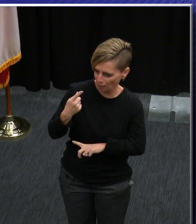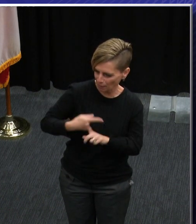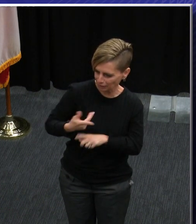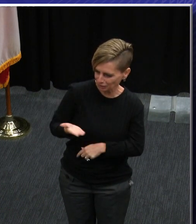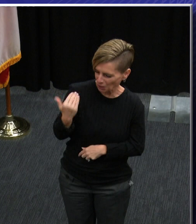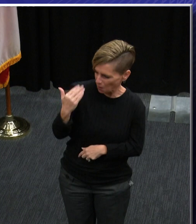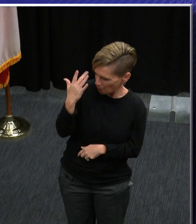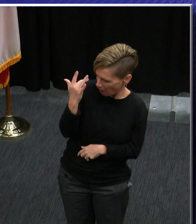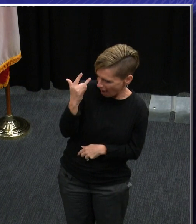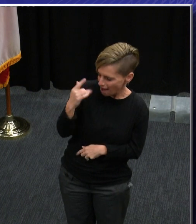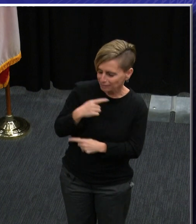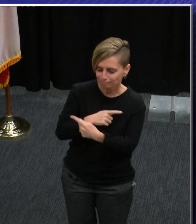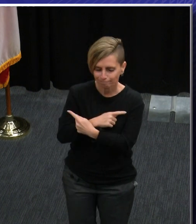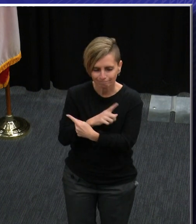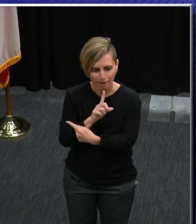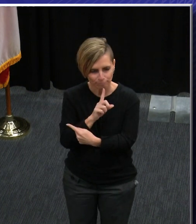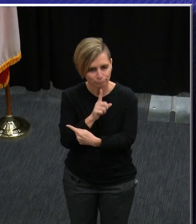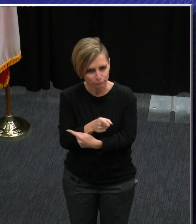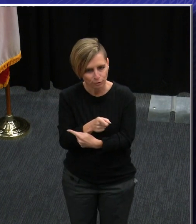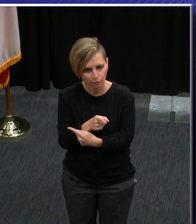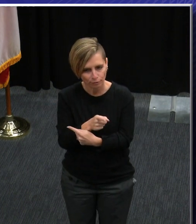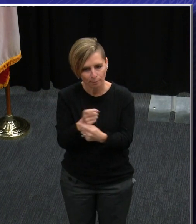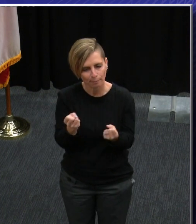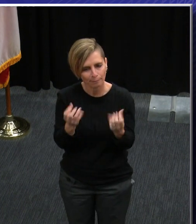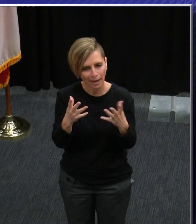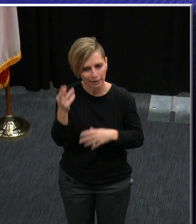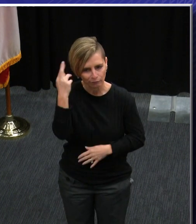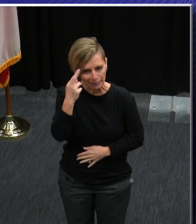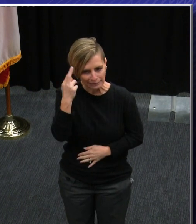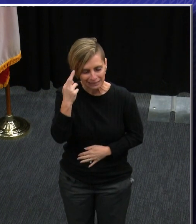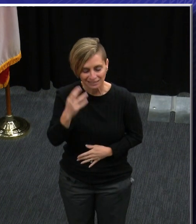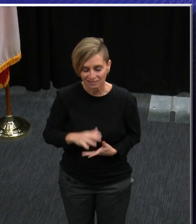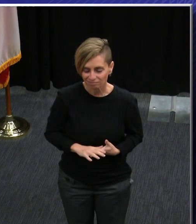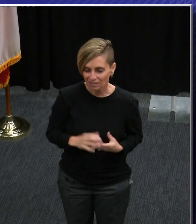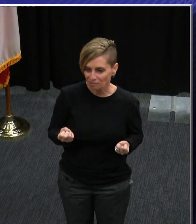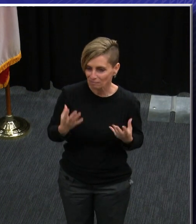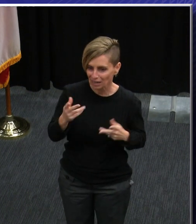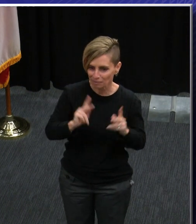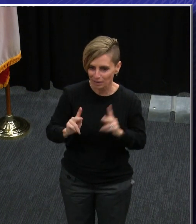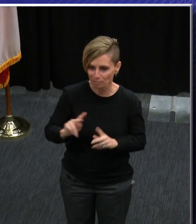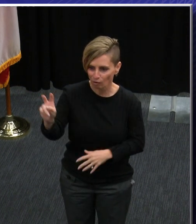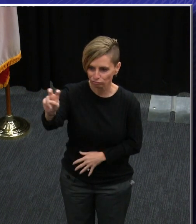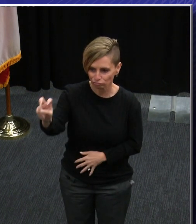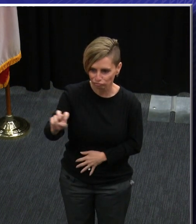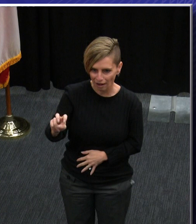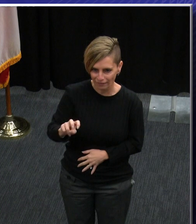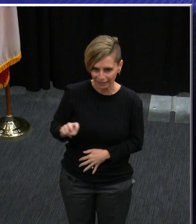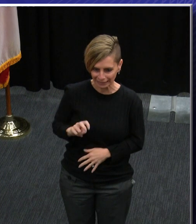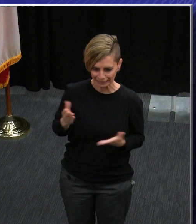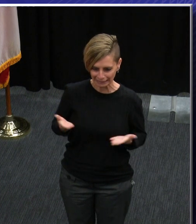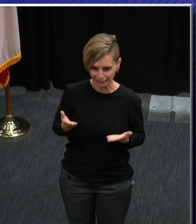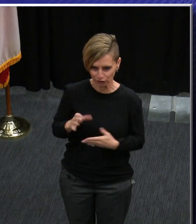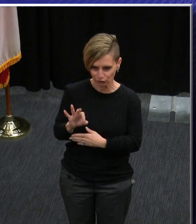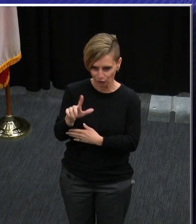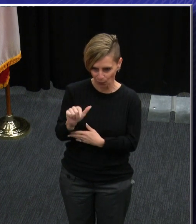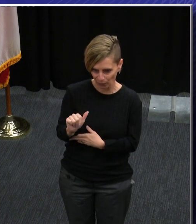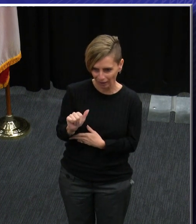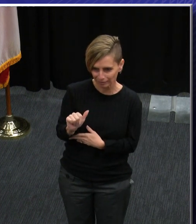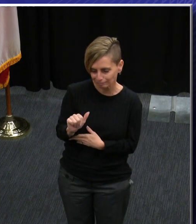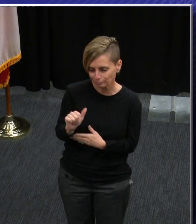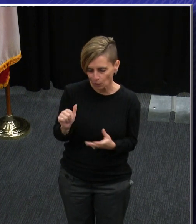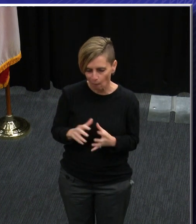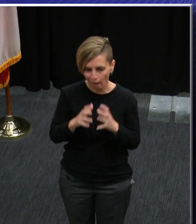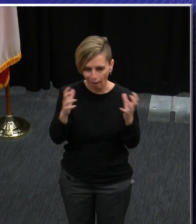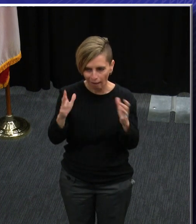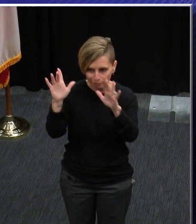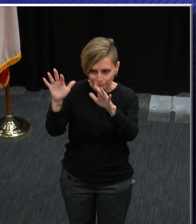Well, I'm sure there's a lot of reasons. We see a lot of people coming to Florida right now, and so we are kind of in the season, and so we have a lot of snowbirds